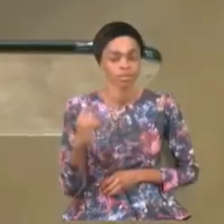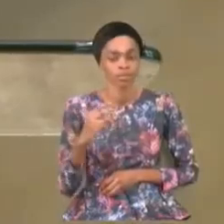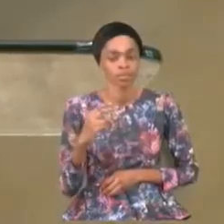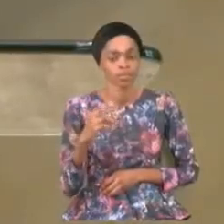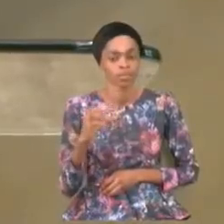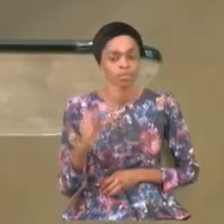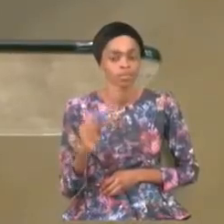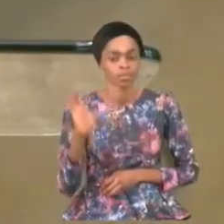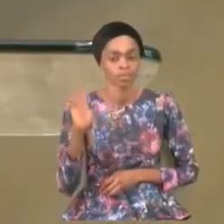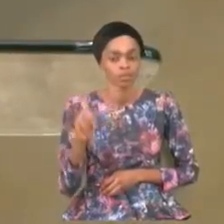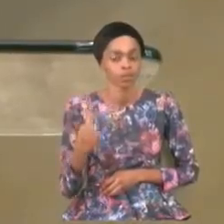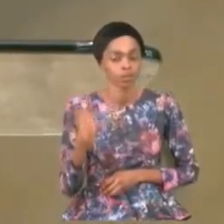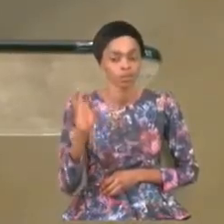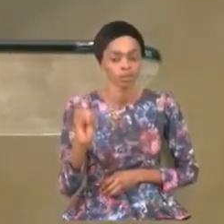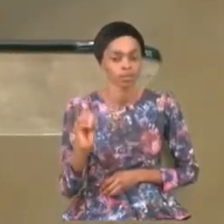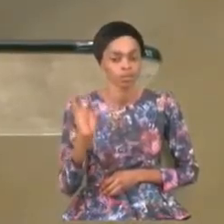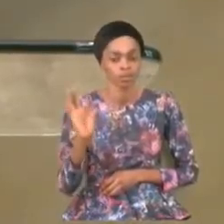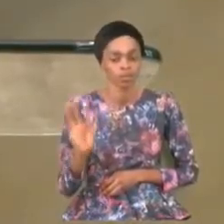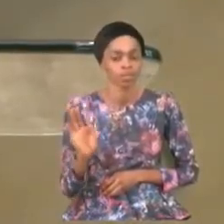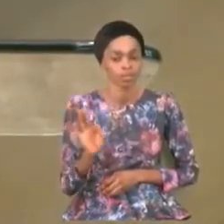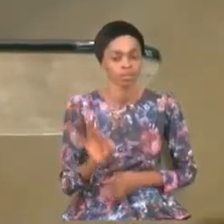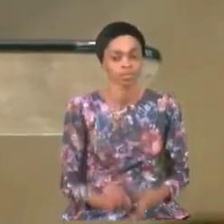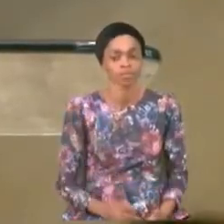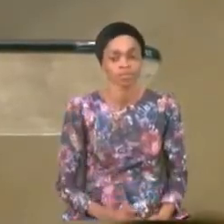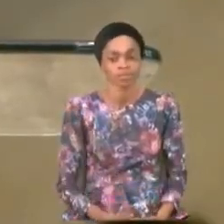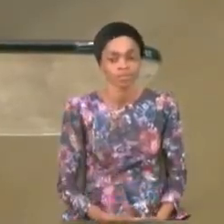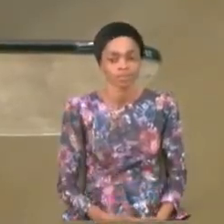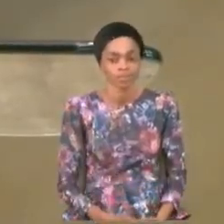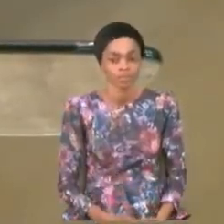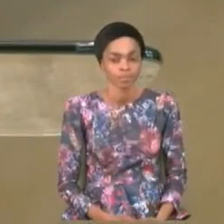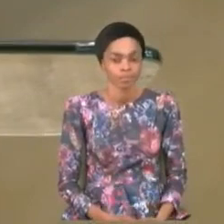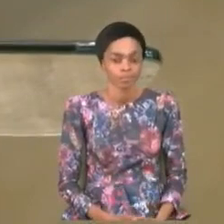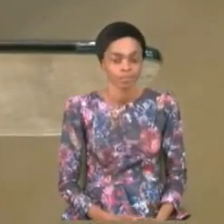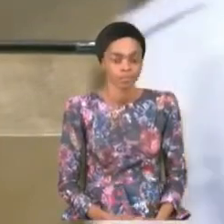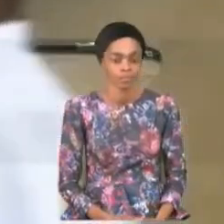JHS 109